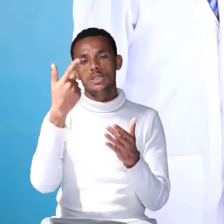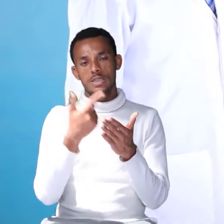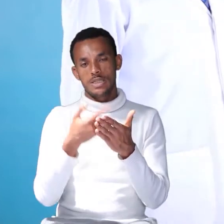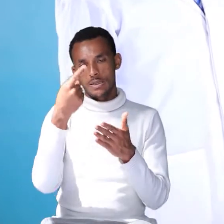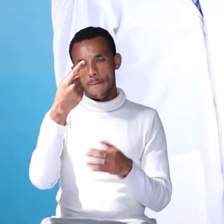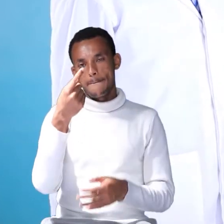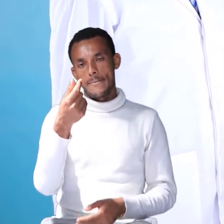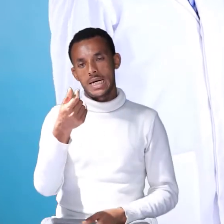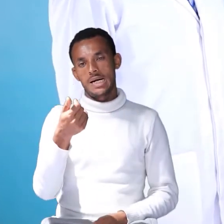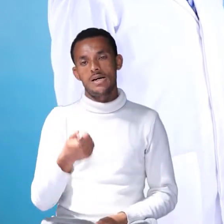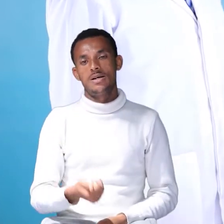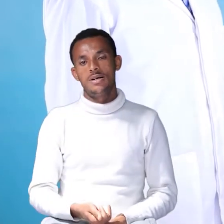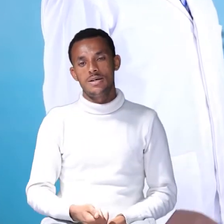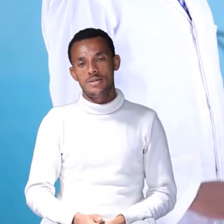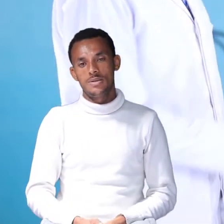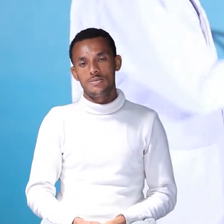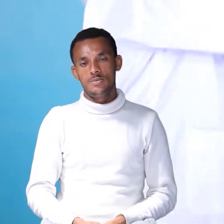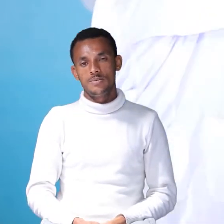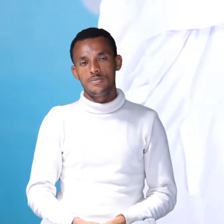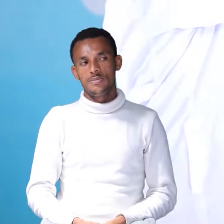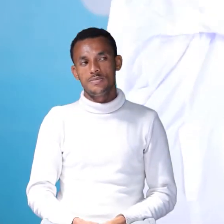much amount of birr it will be.